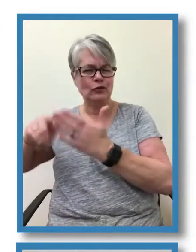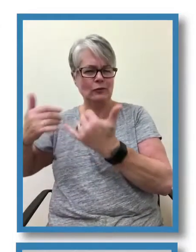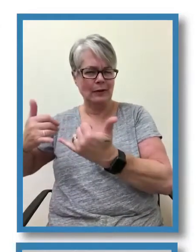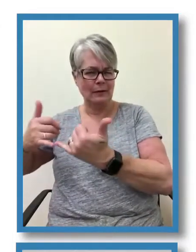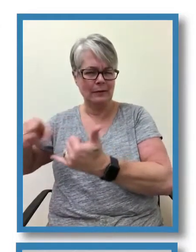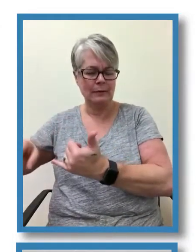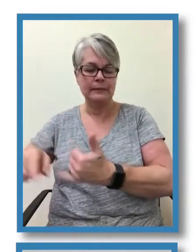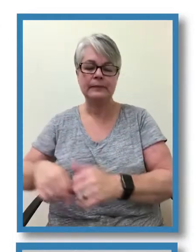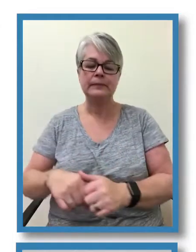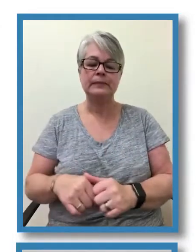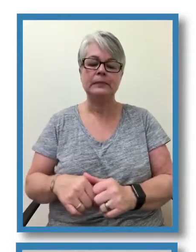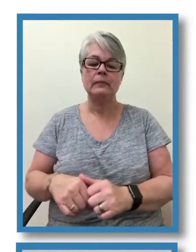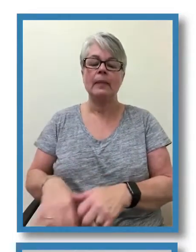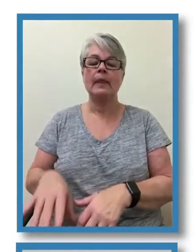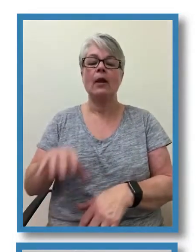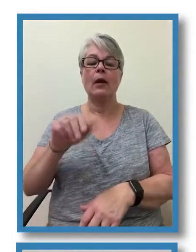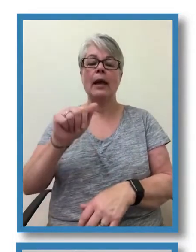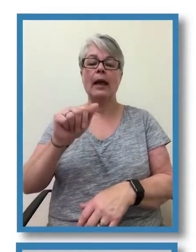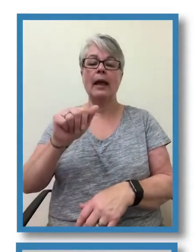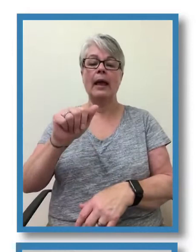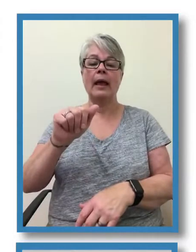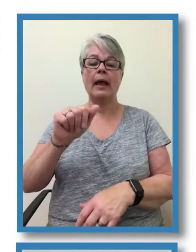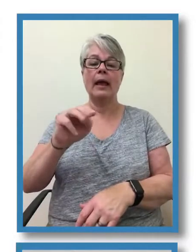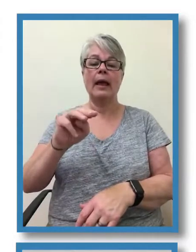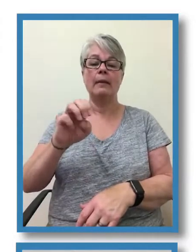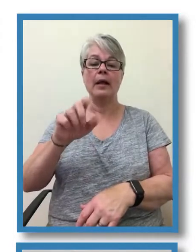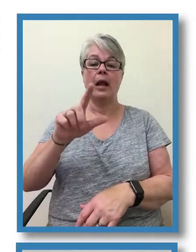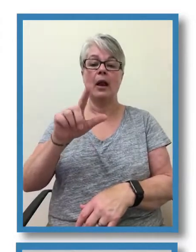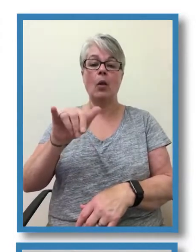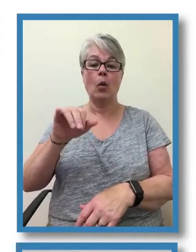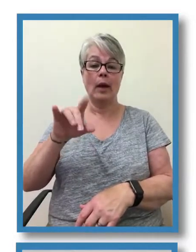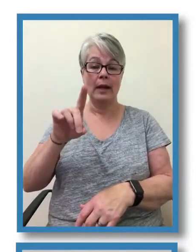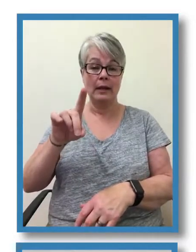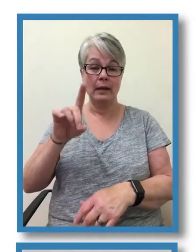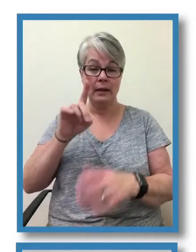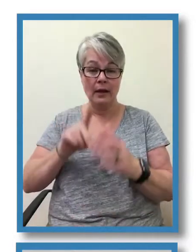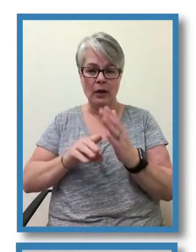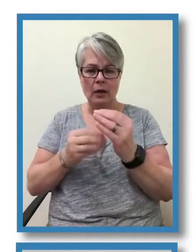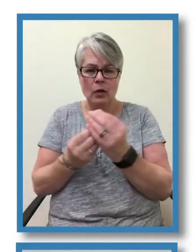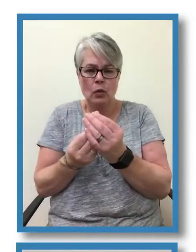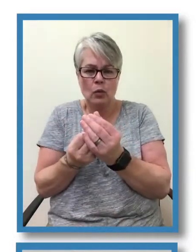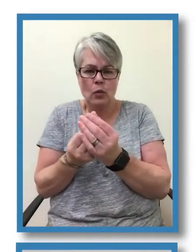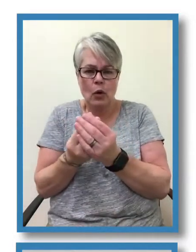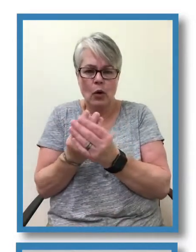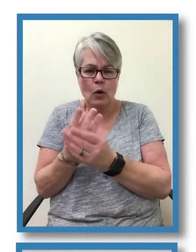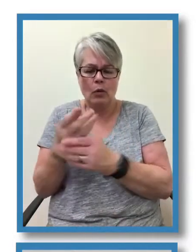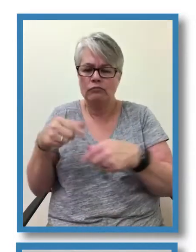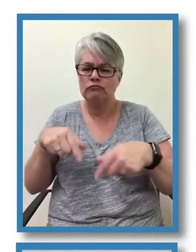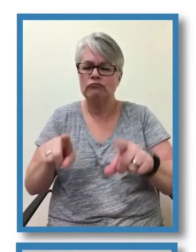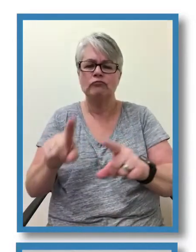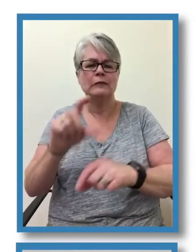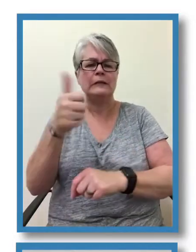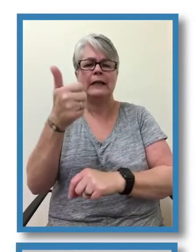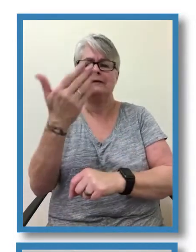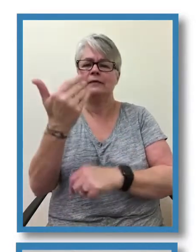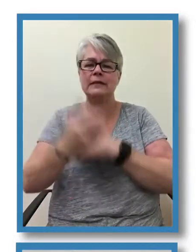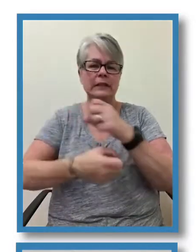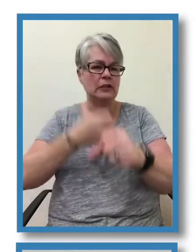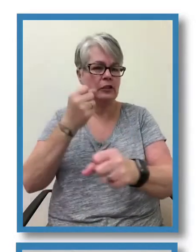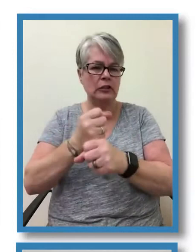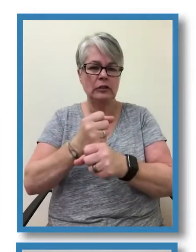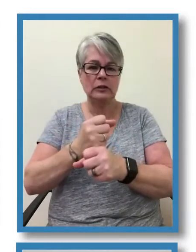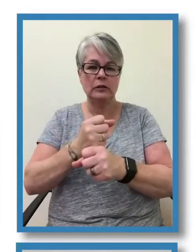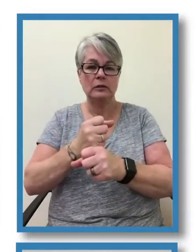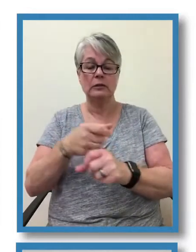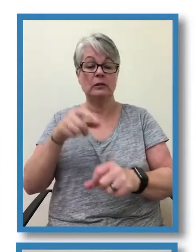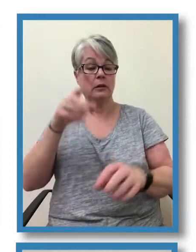any memory problems. The tangles start to disrupt. They follow on after the plaques, this is what we believe,